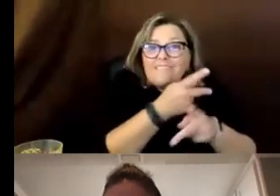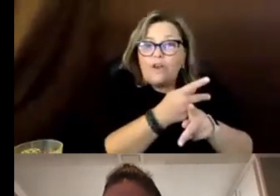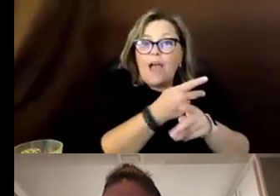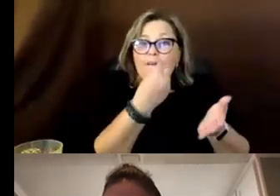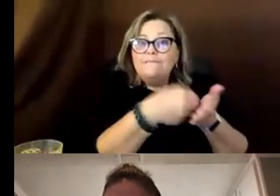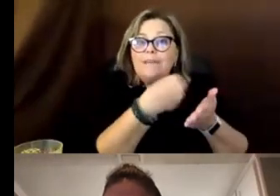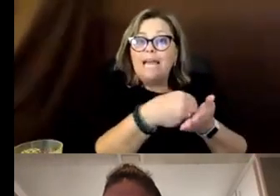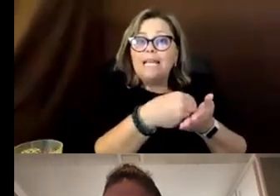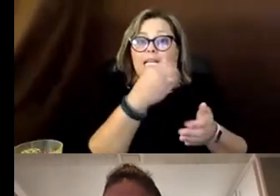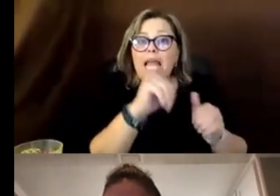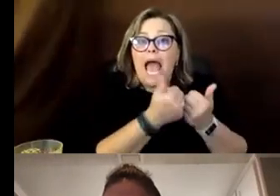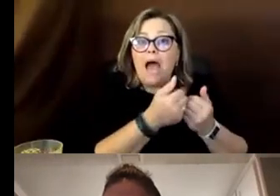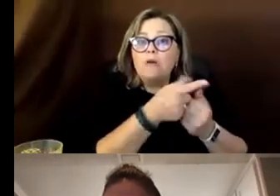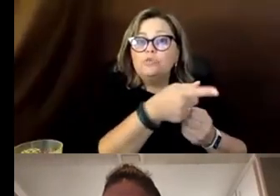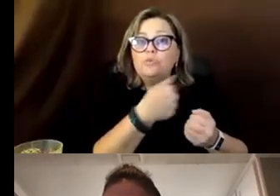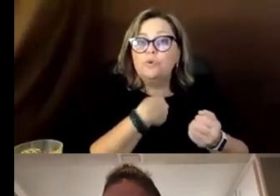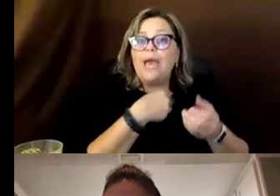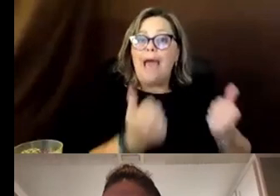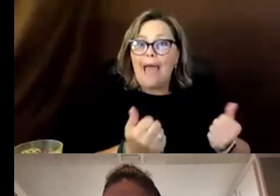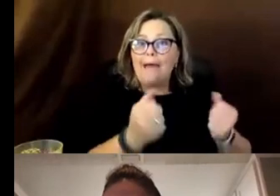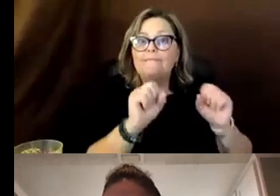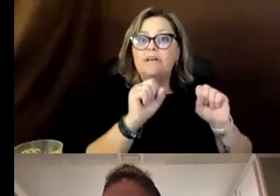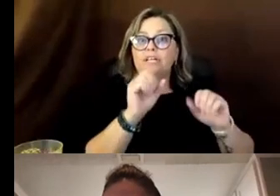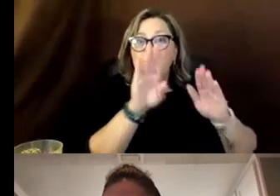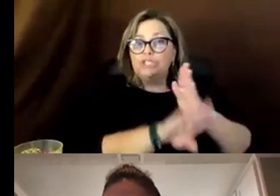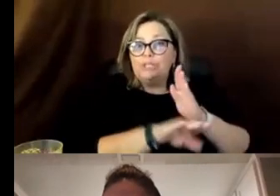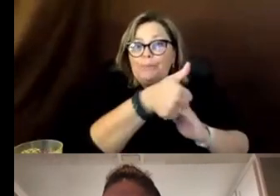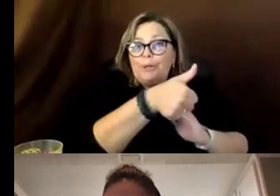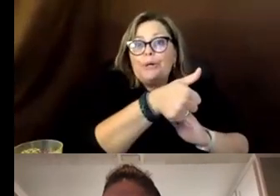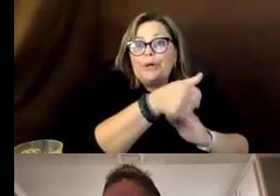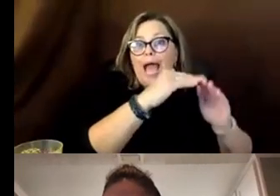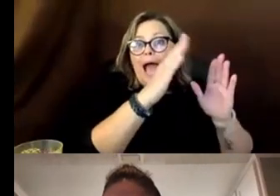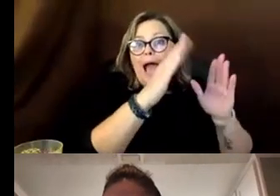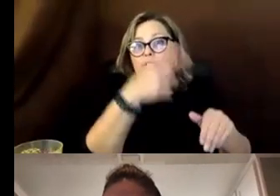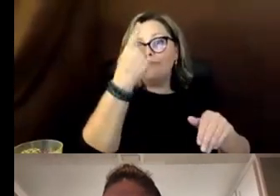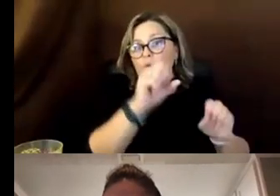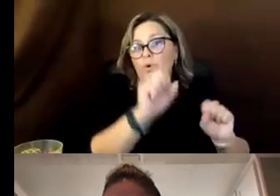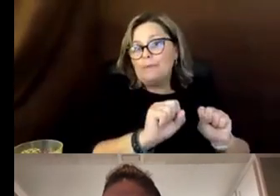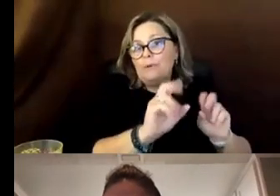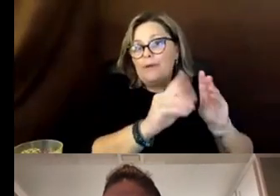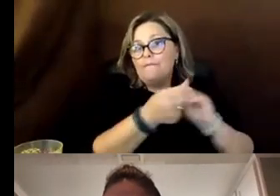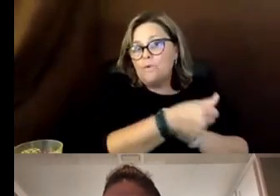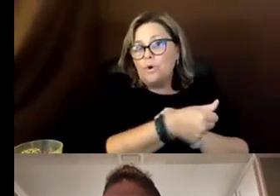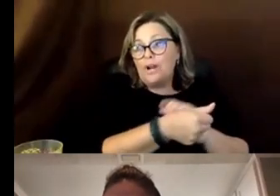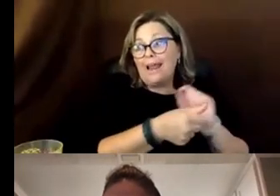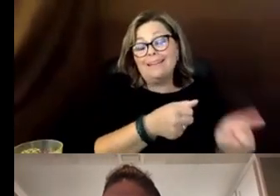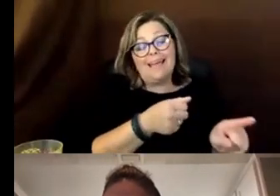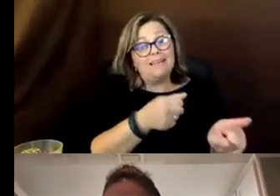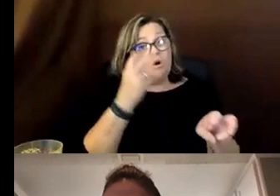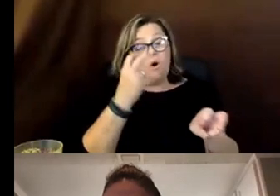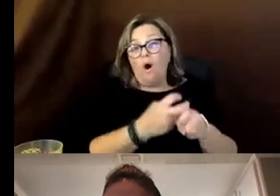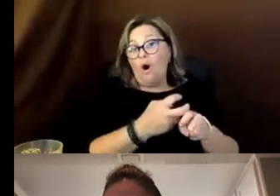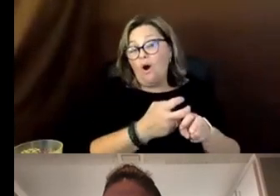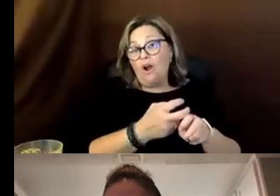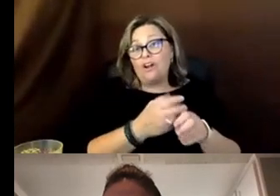affordable housing units, which, as we all know, is tricky. And it's very difficult to get through all those